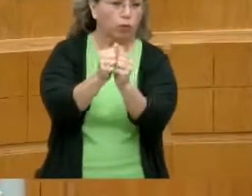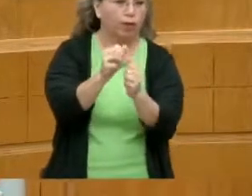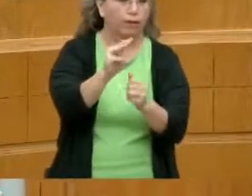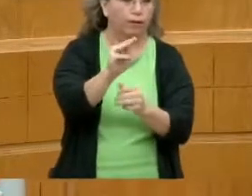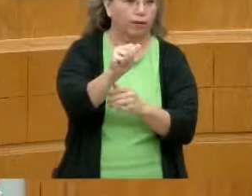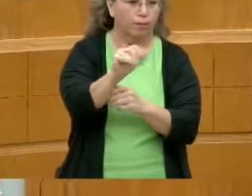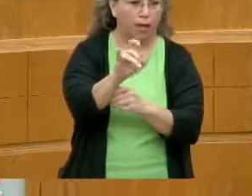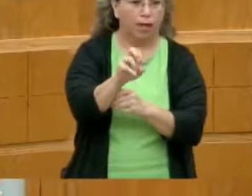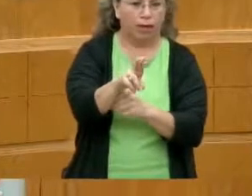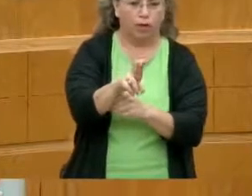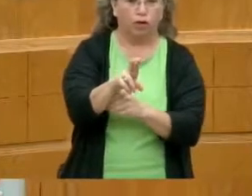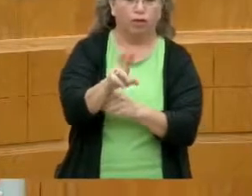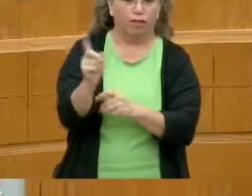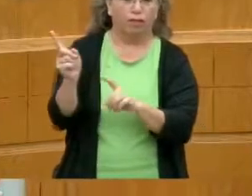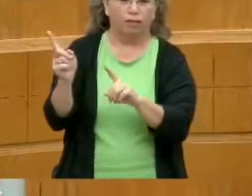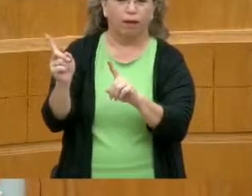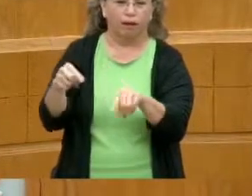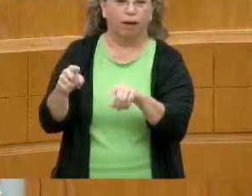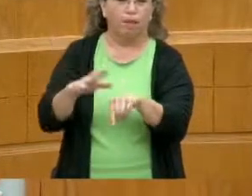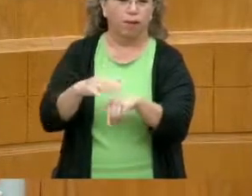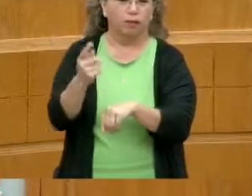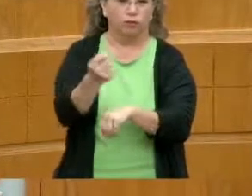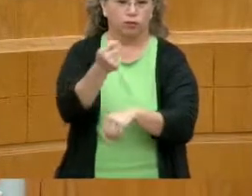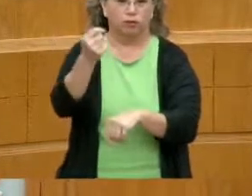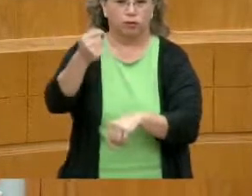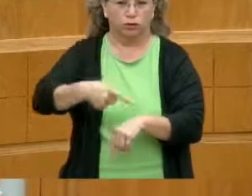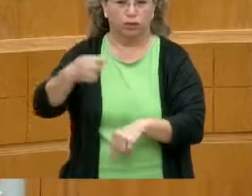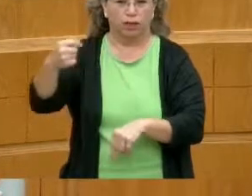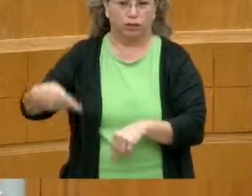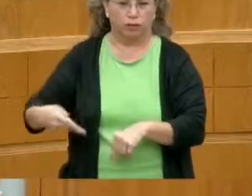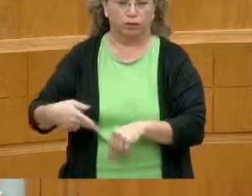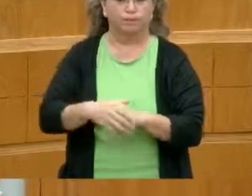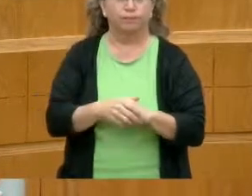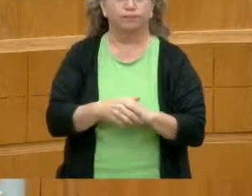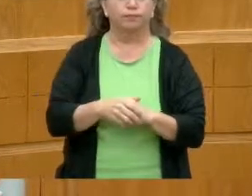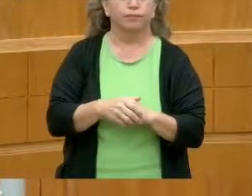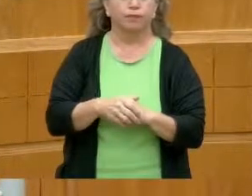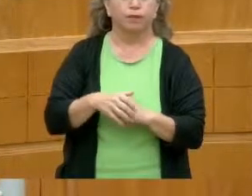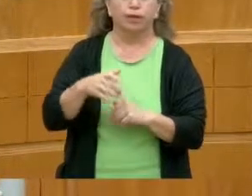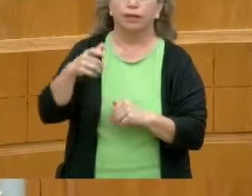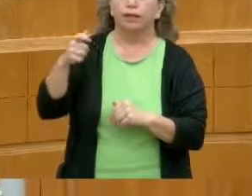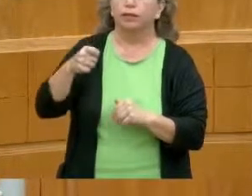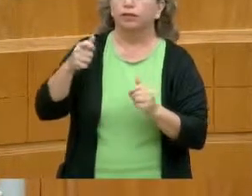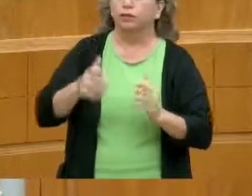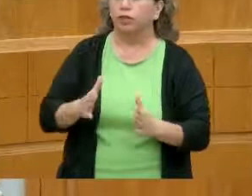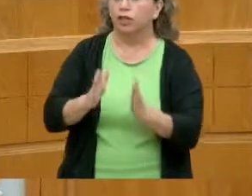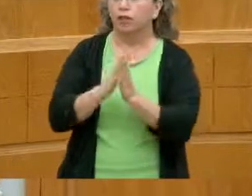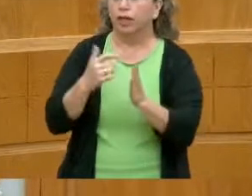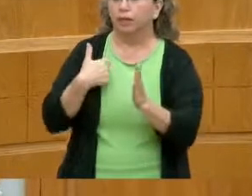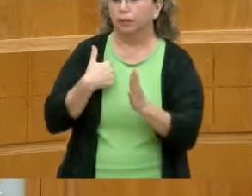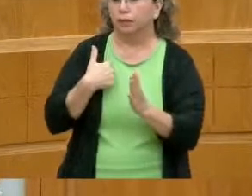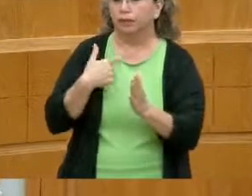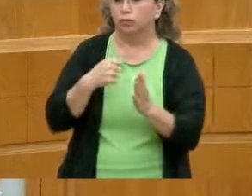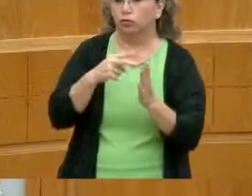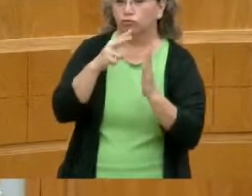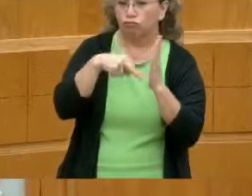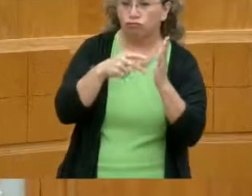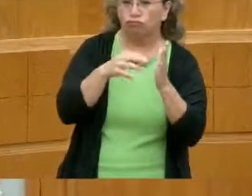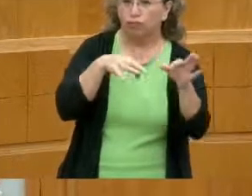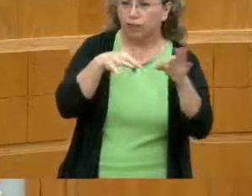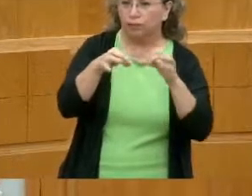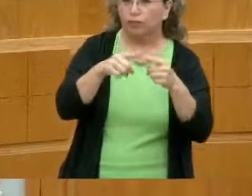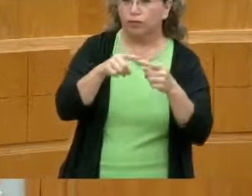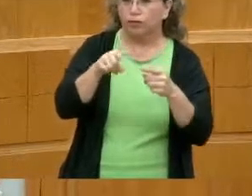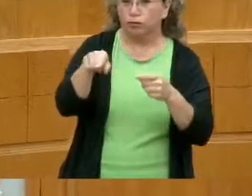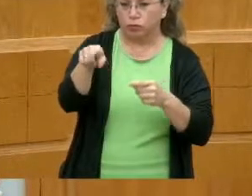coming to these press events on Tuesdays and Thursdays. And she asked that I read this or explain this to the community, and I told her I would